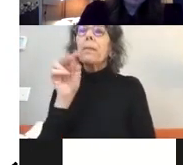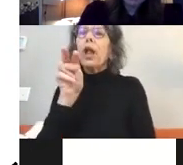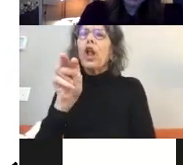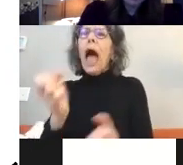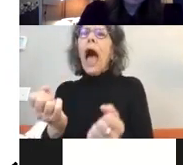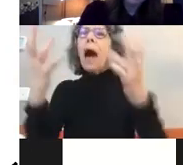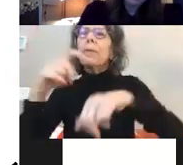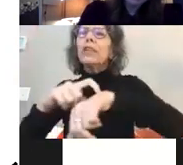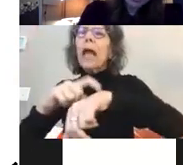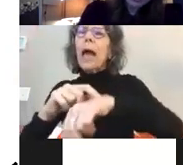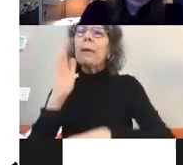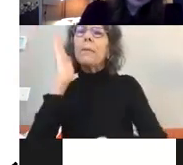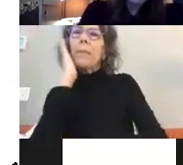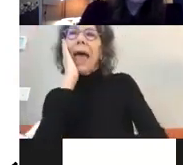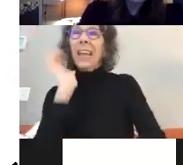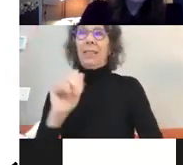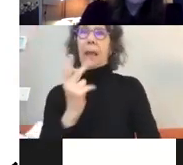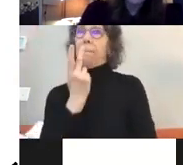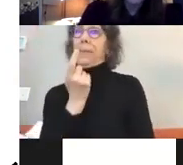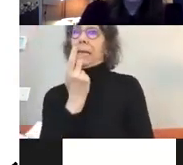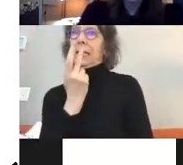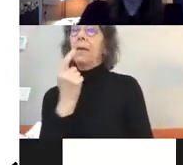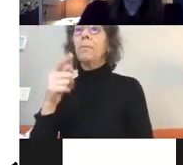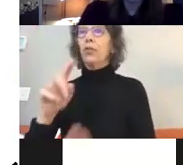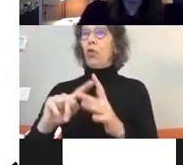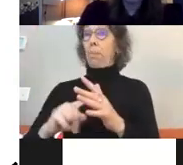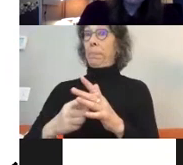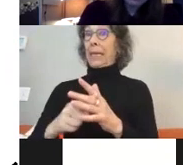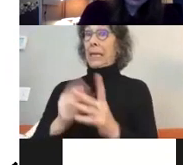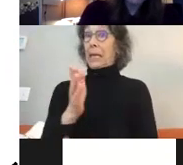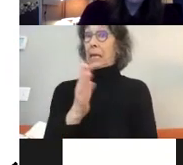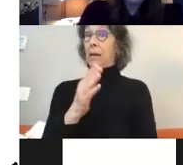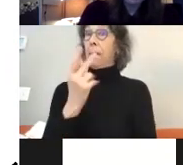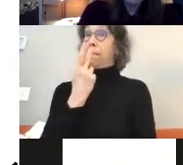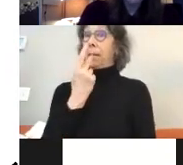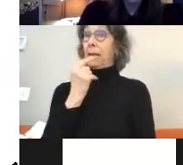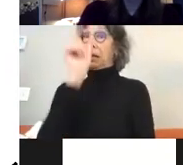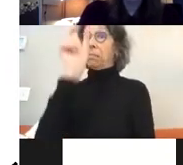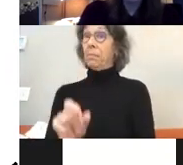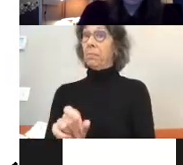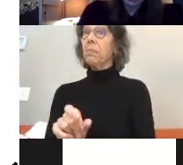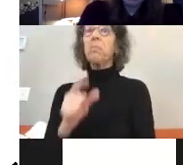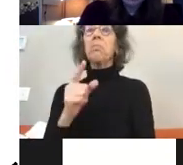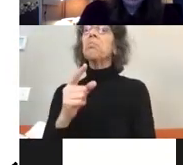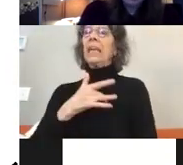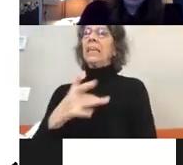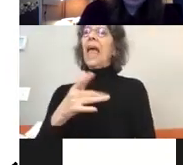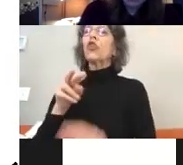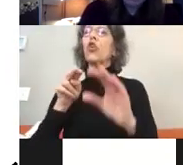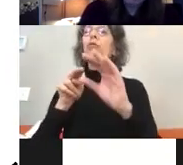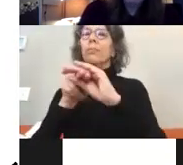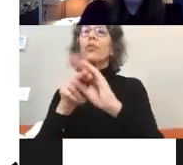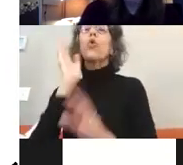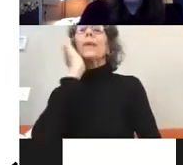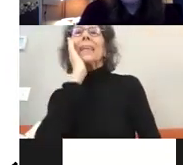is the pink area. So at the beginning, he started the first day the same as before, like going to sleep at the same time, waking up, going to the